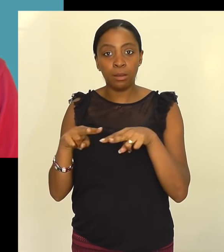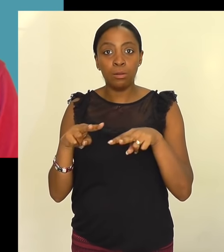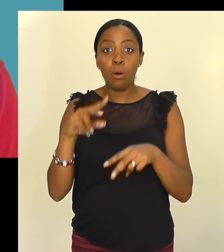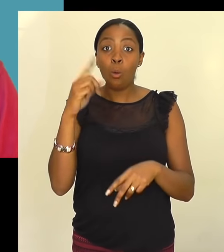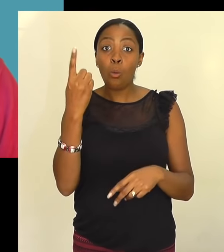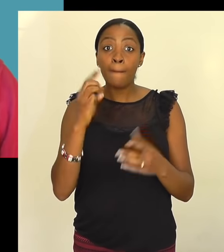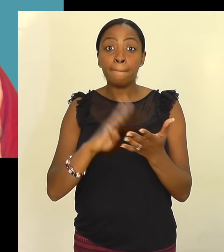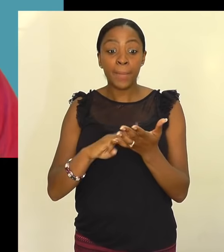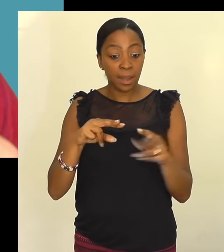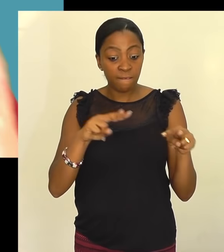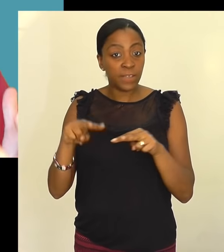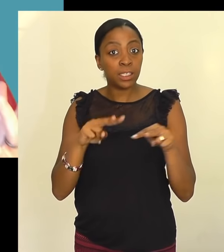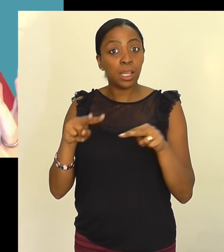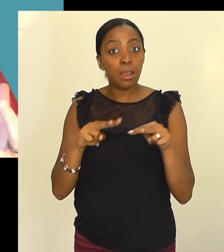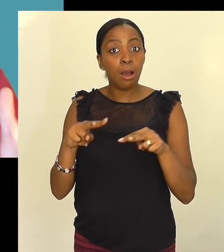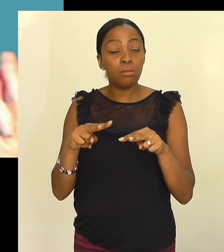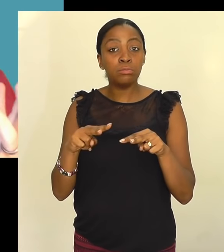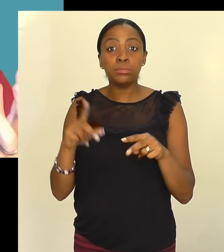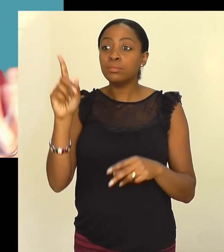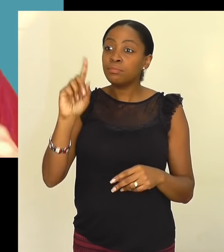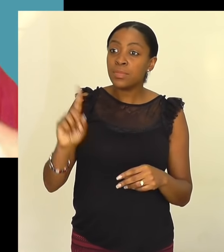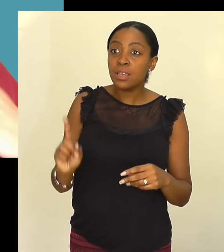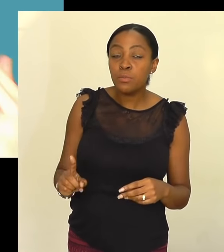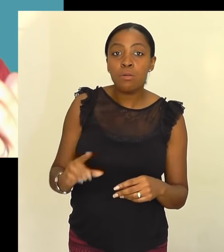1-minute compilation of people asking questions